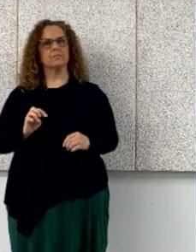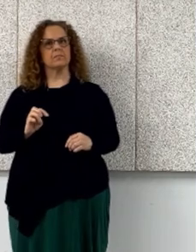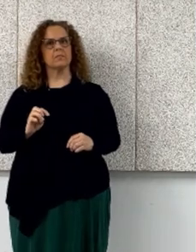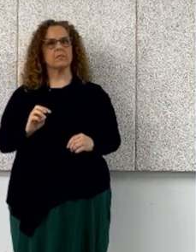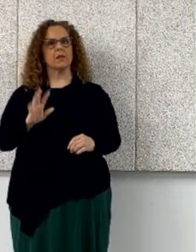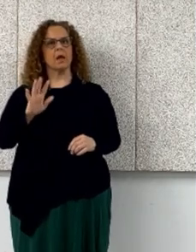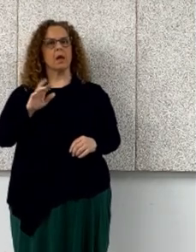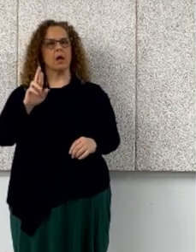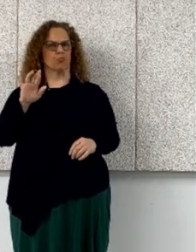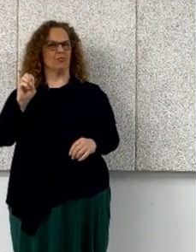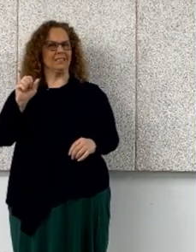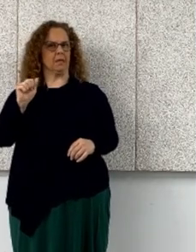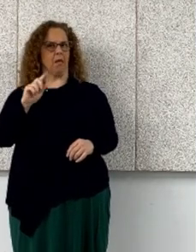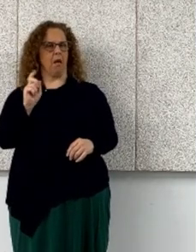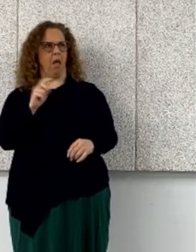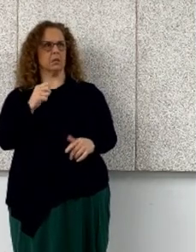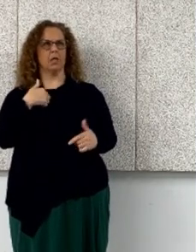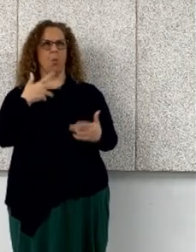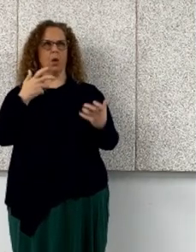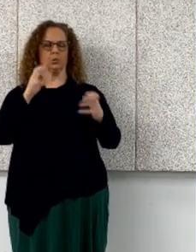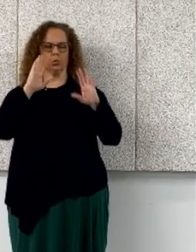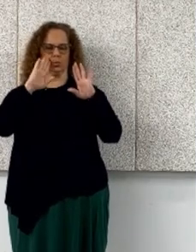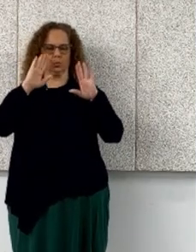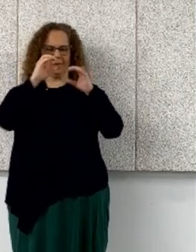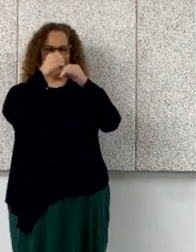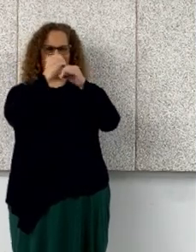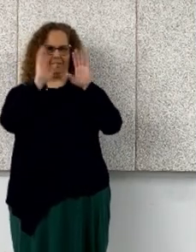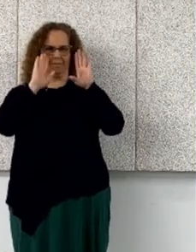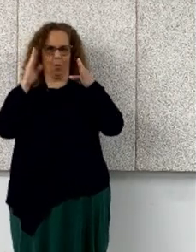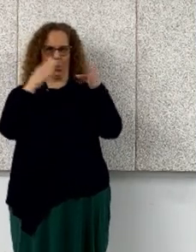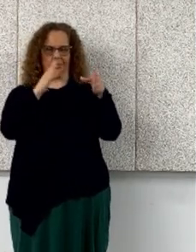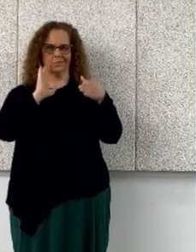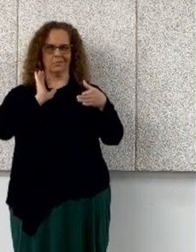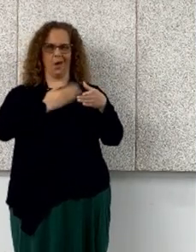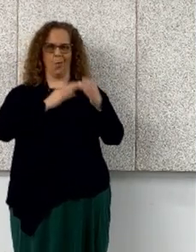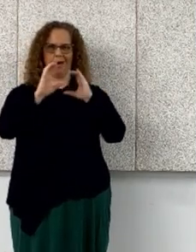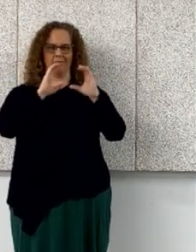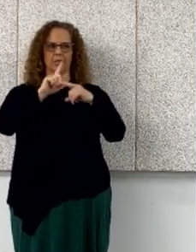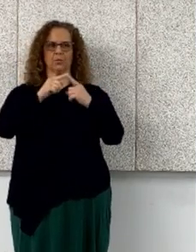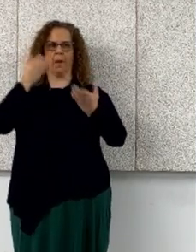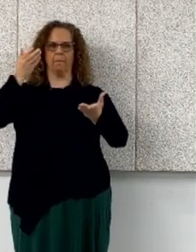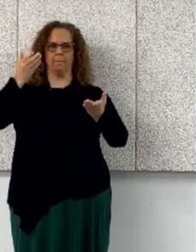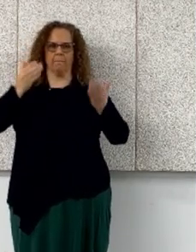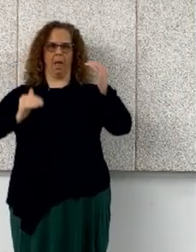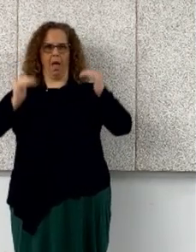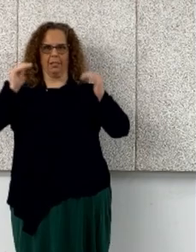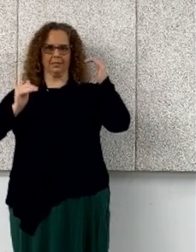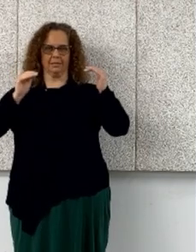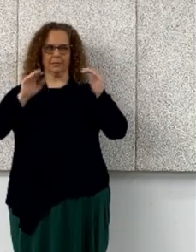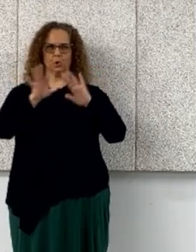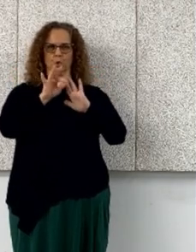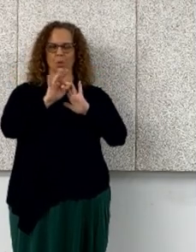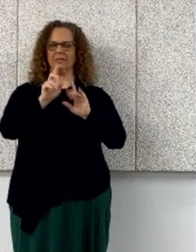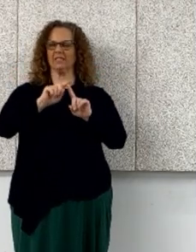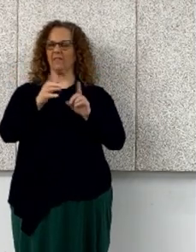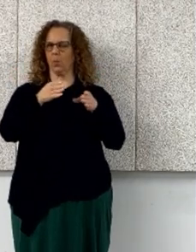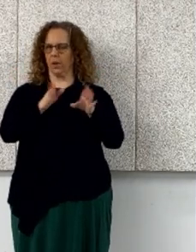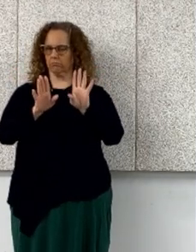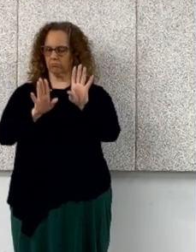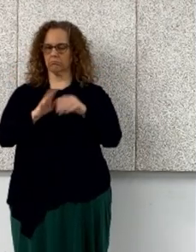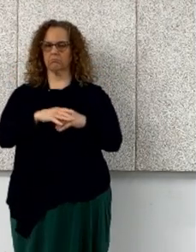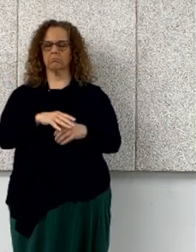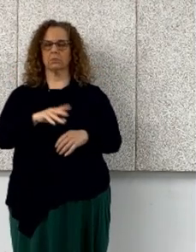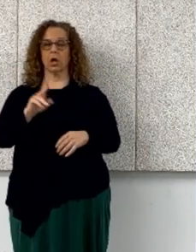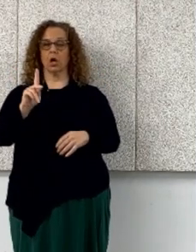I want to refocus our conversation here about a balance and choices in a slightly different way.